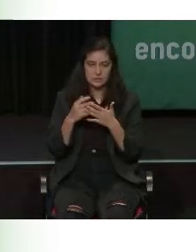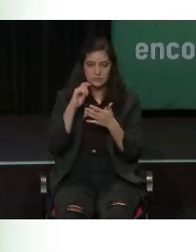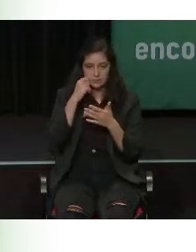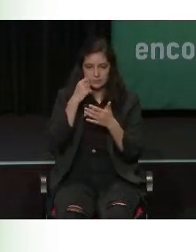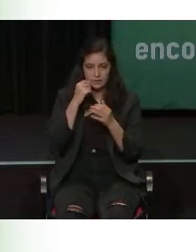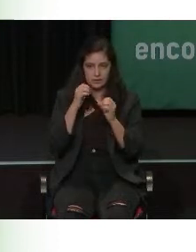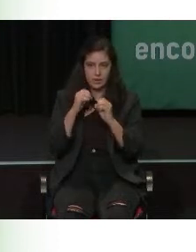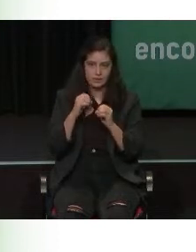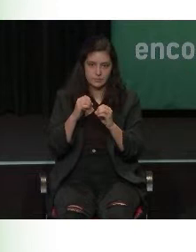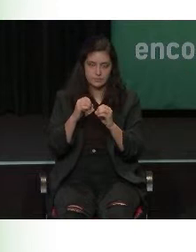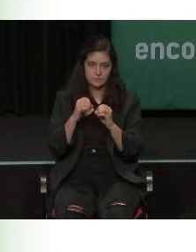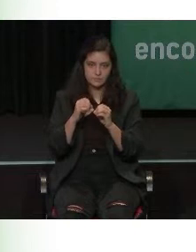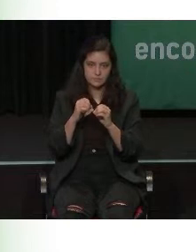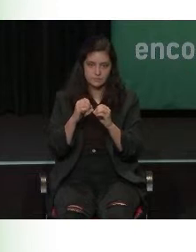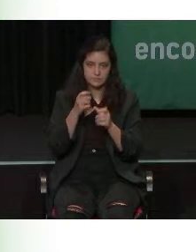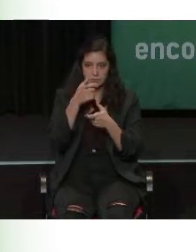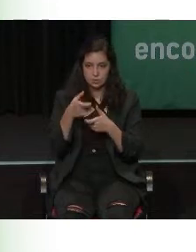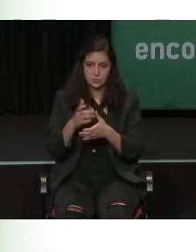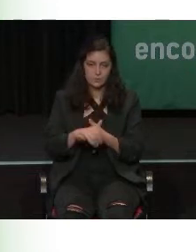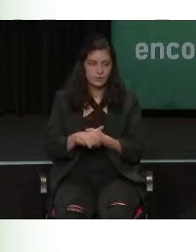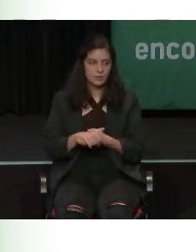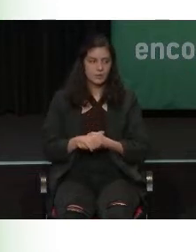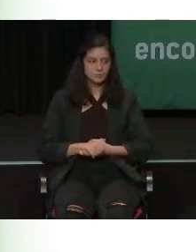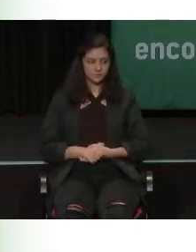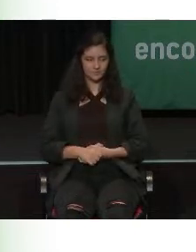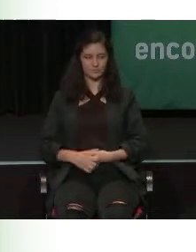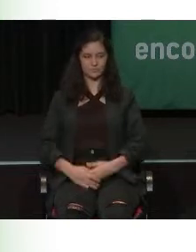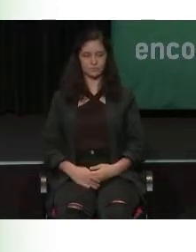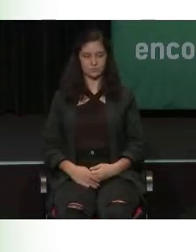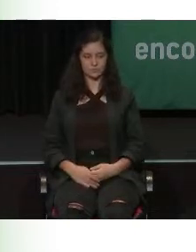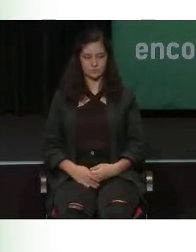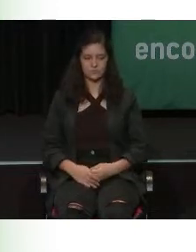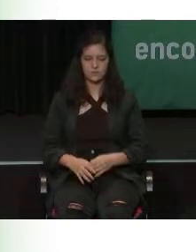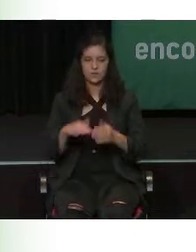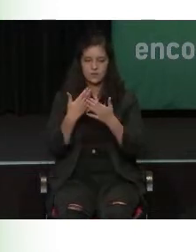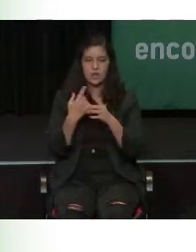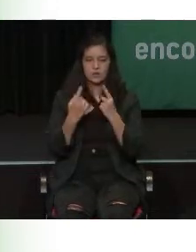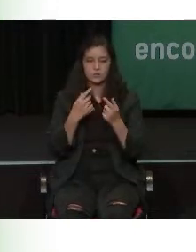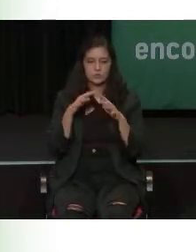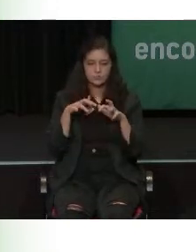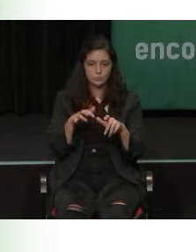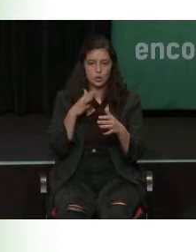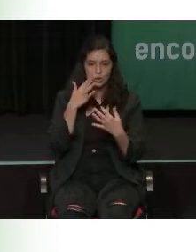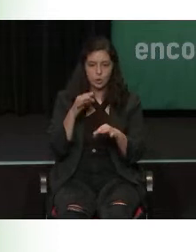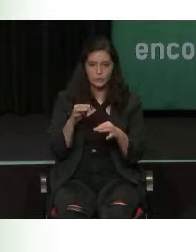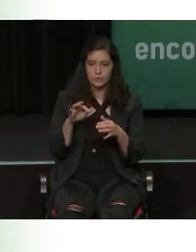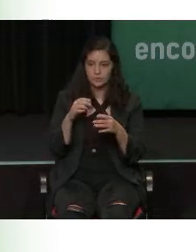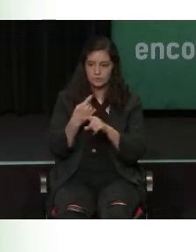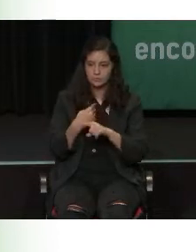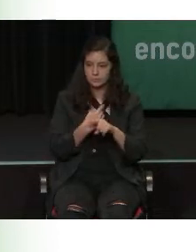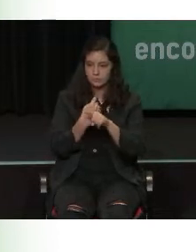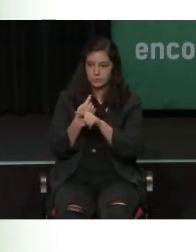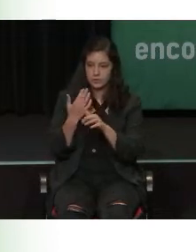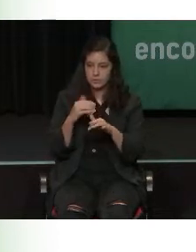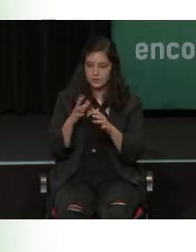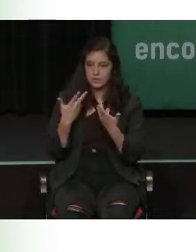consequence to the individual. Some of the mutations can be quite similar, actually, to those we find in cancer in normal healthy aging tissues.